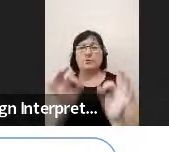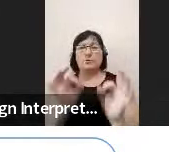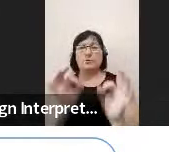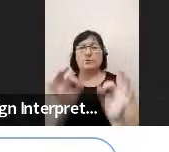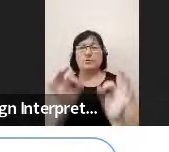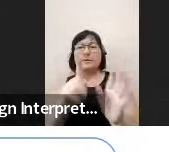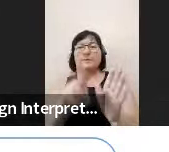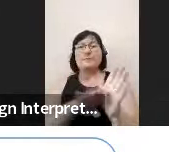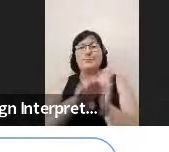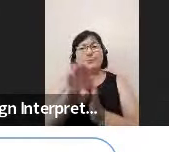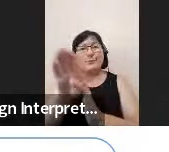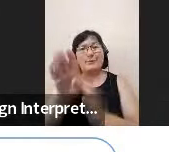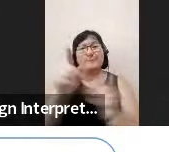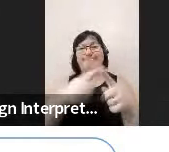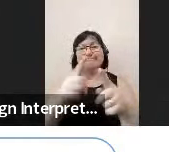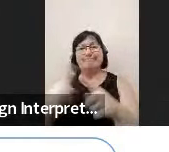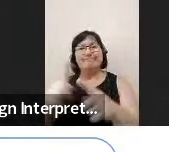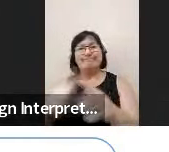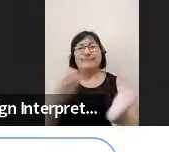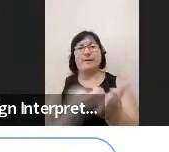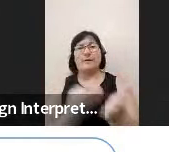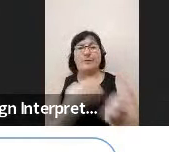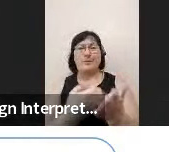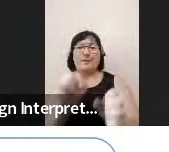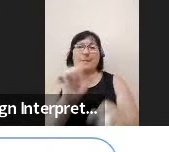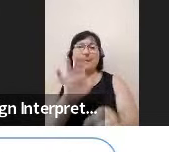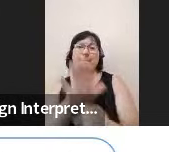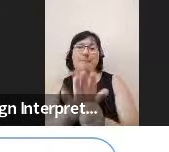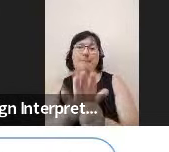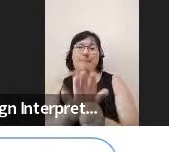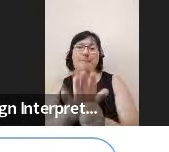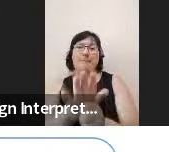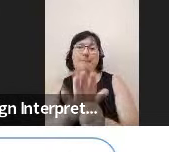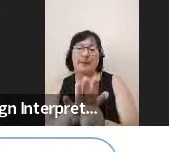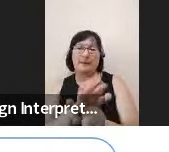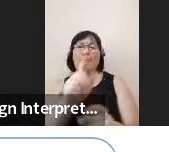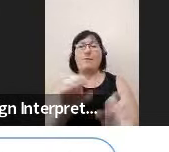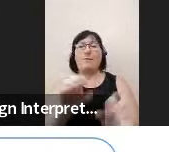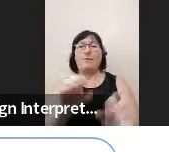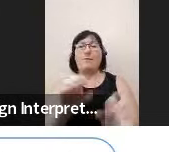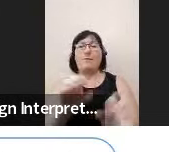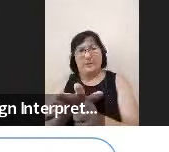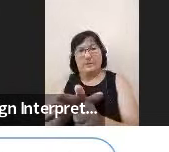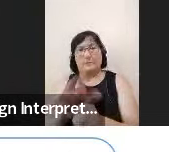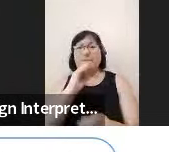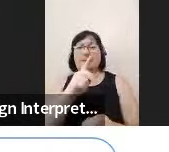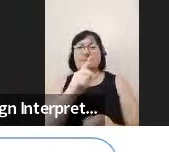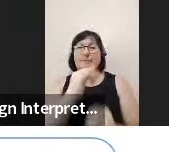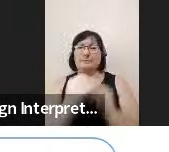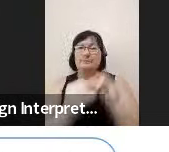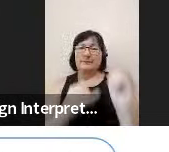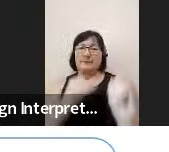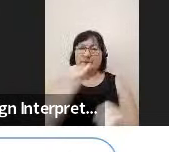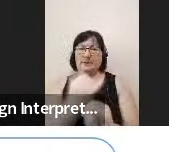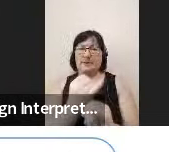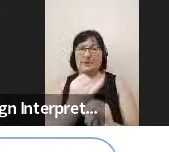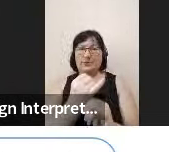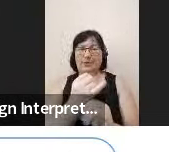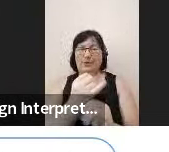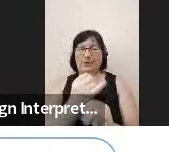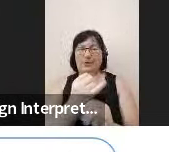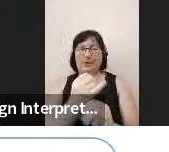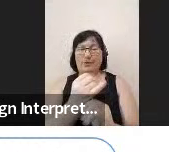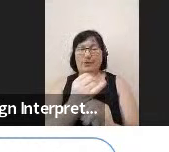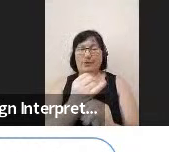also impacted by COVID-19. So this is an international movement of goods and whatever function that has been approved on behalf of the National